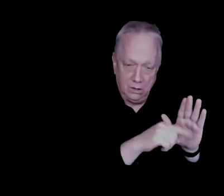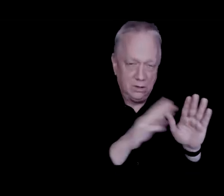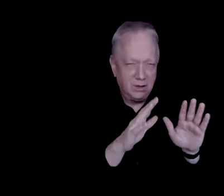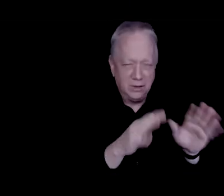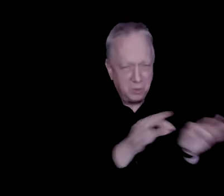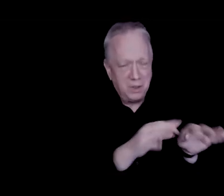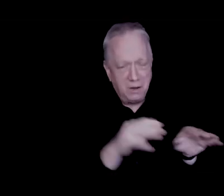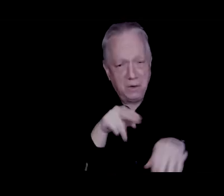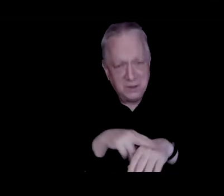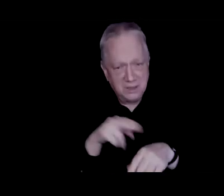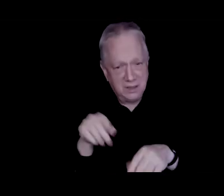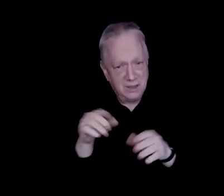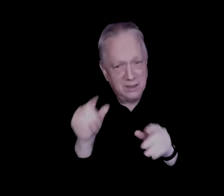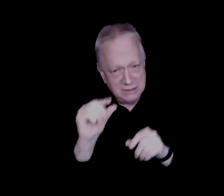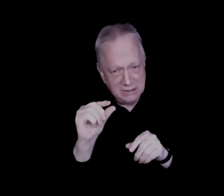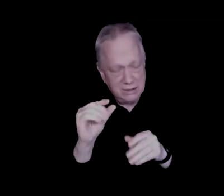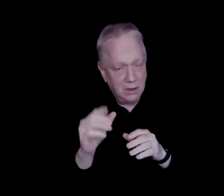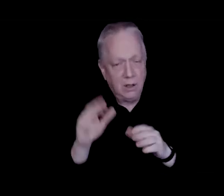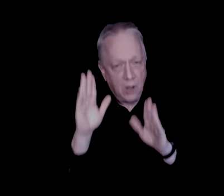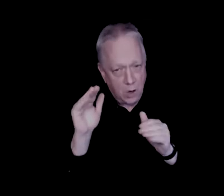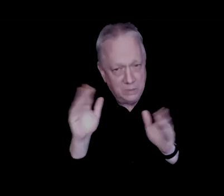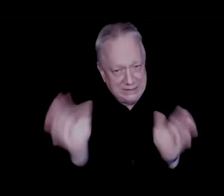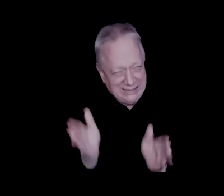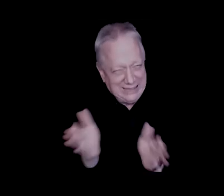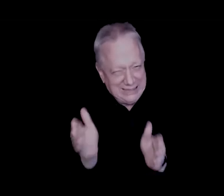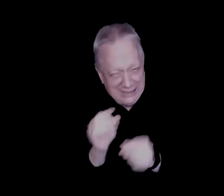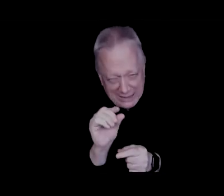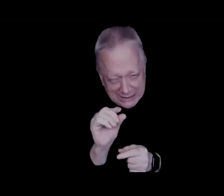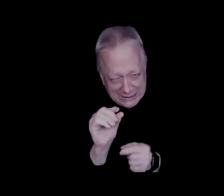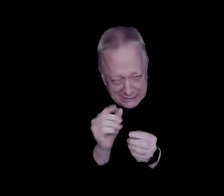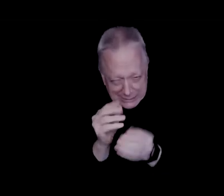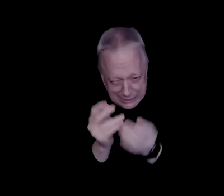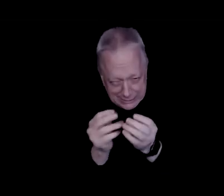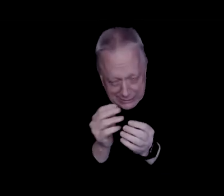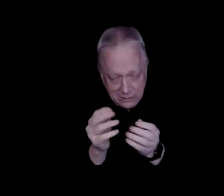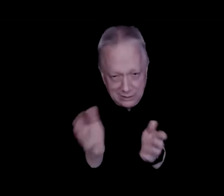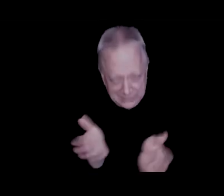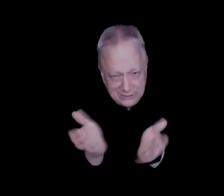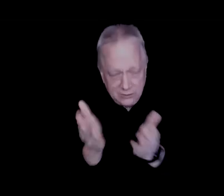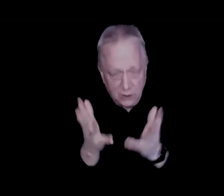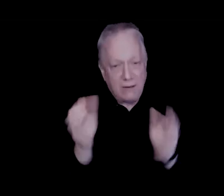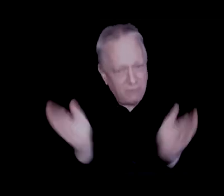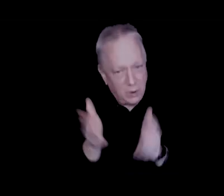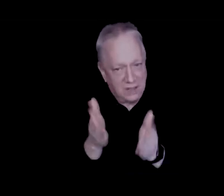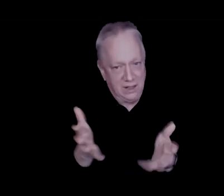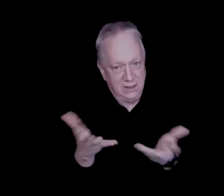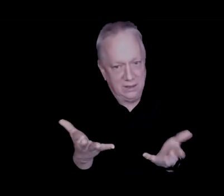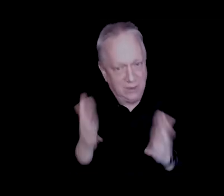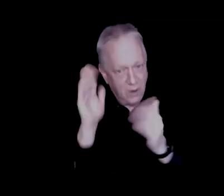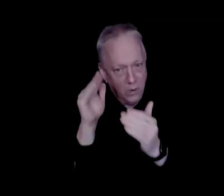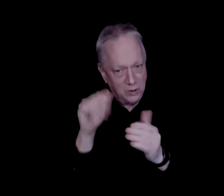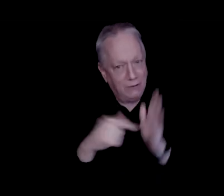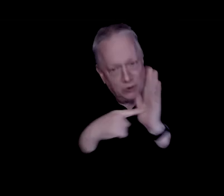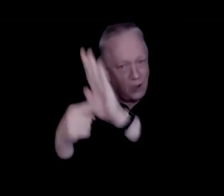of course it is important. Even if the hope is very little, if it's very teeny, of course you have to focus on it and you have to show